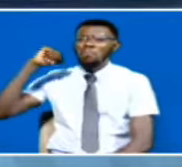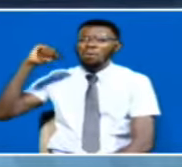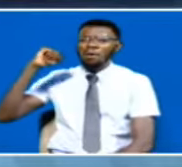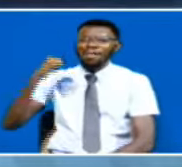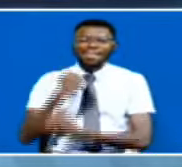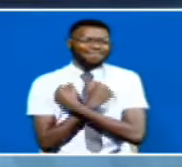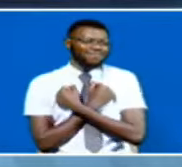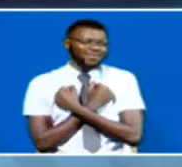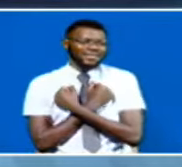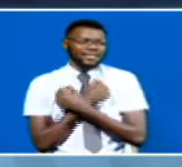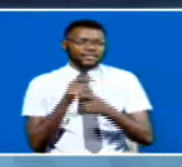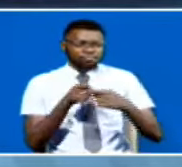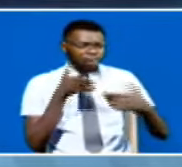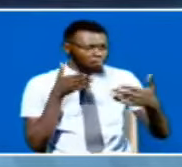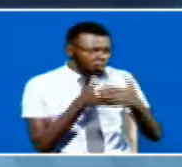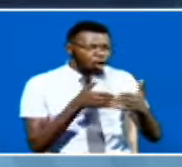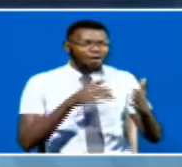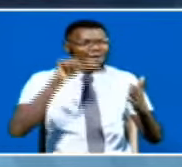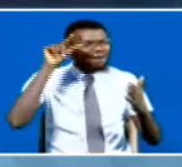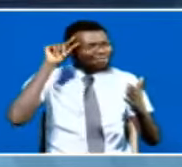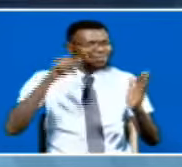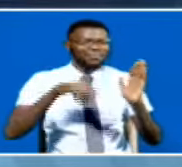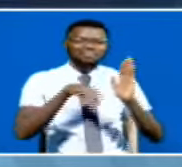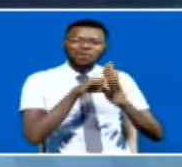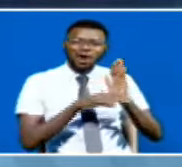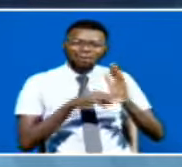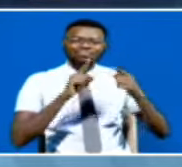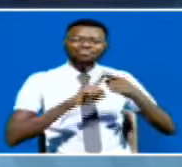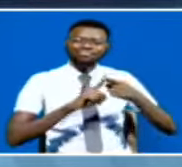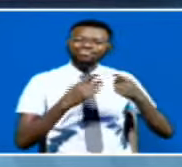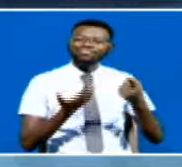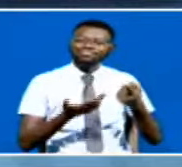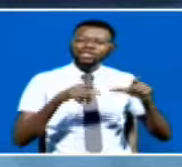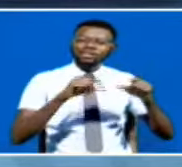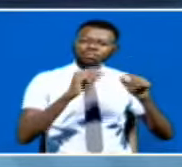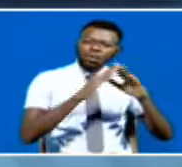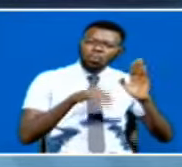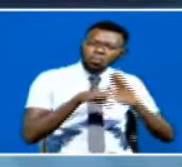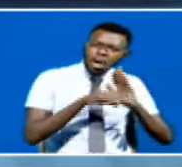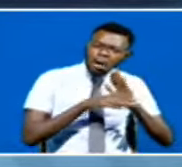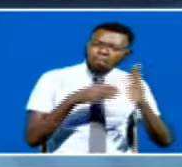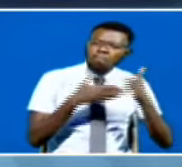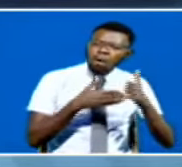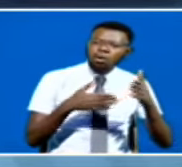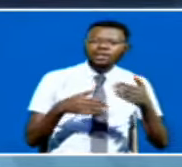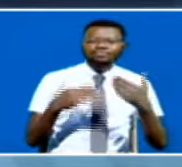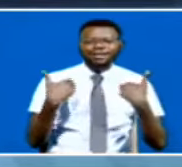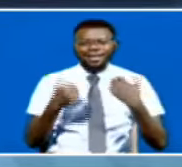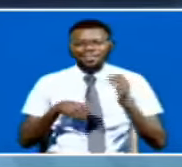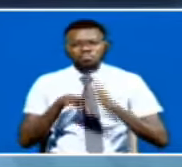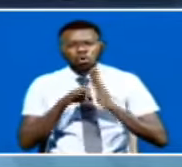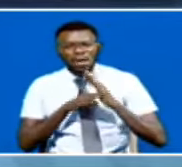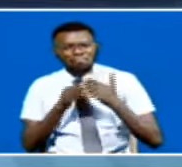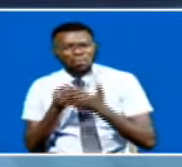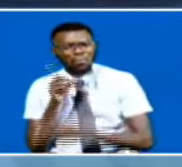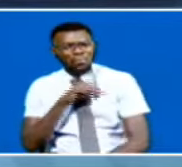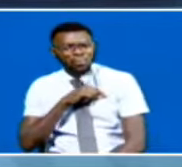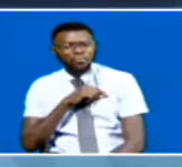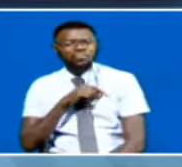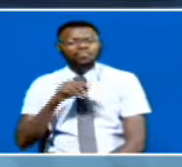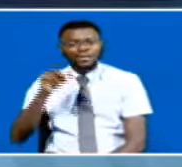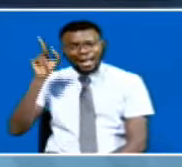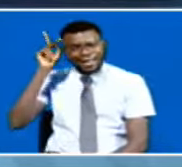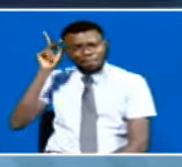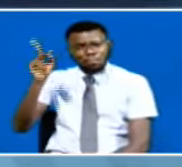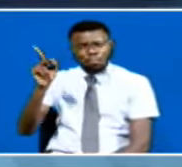the affordable housing and universal health coverage projects. The leaders led by Kiambu Senator Karungo Thangwa and